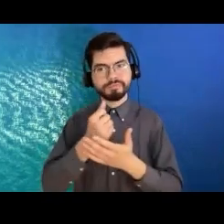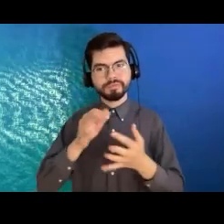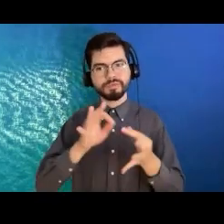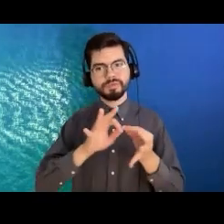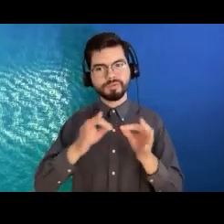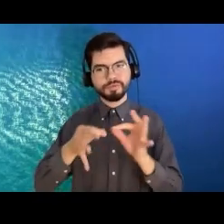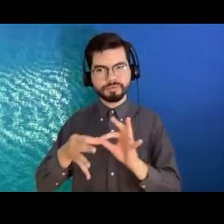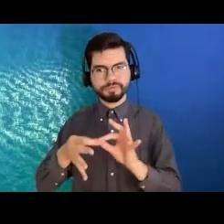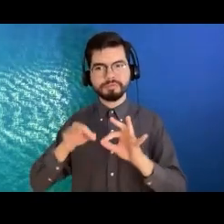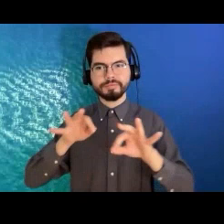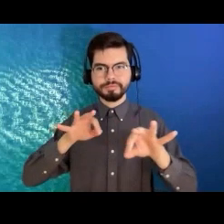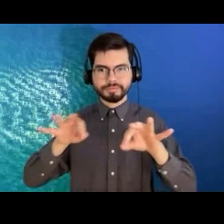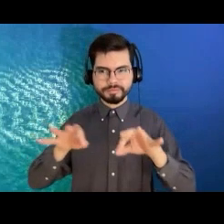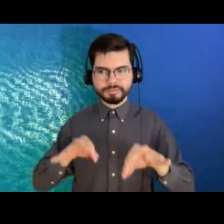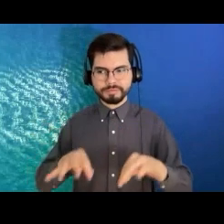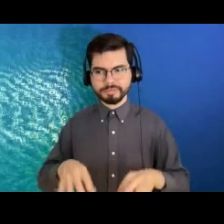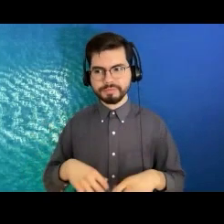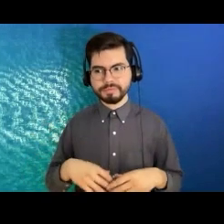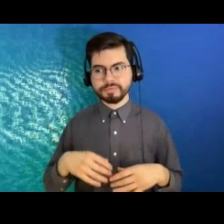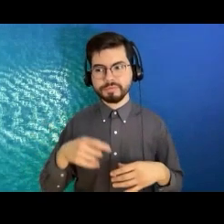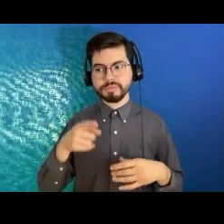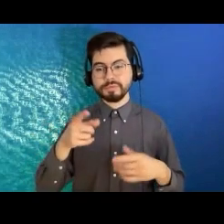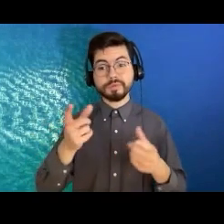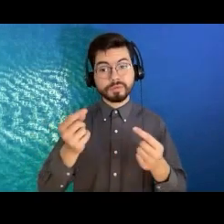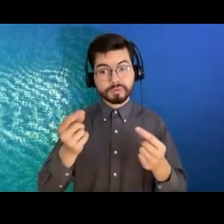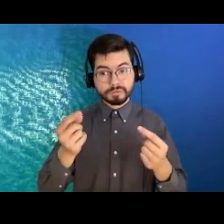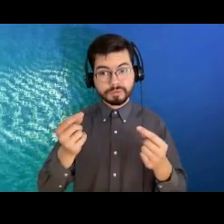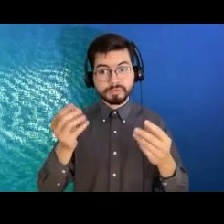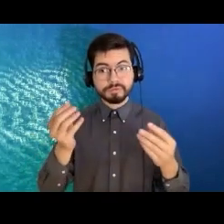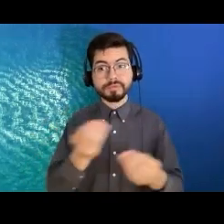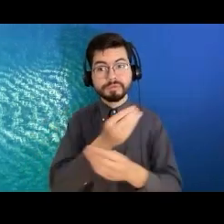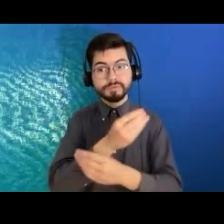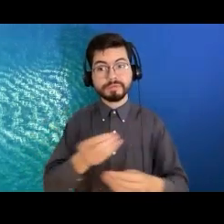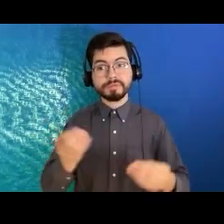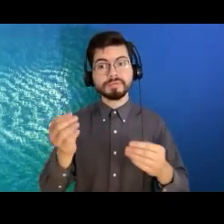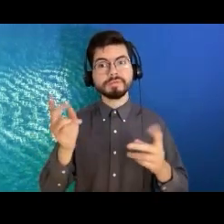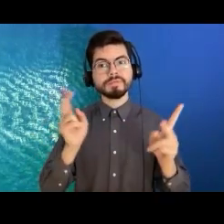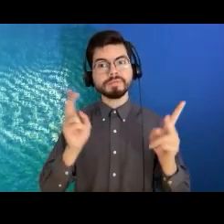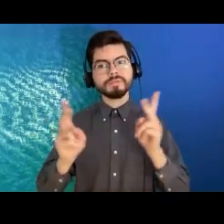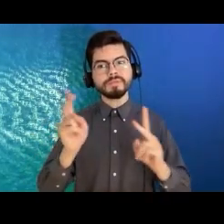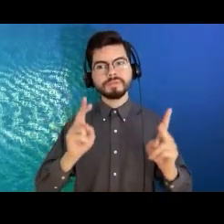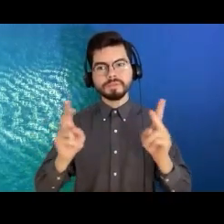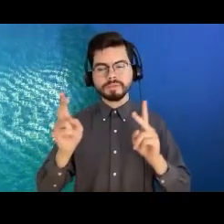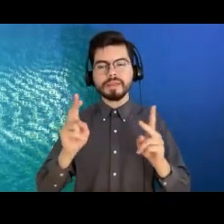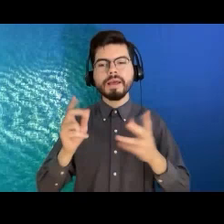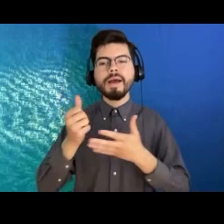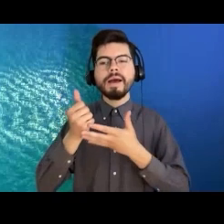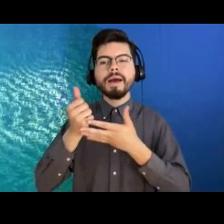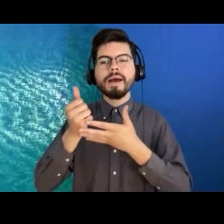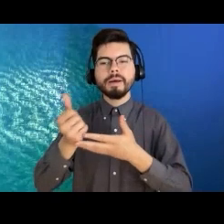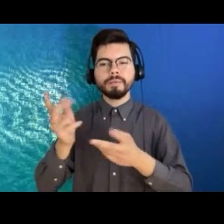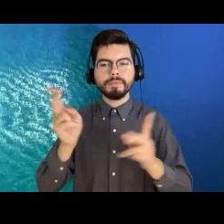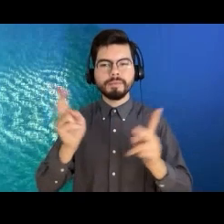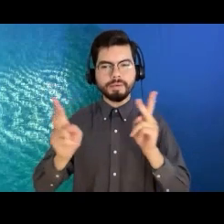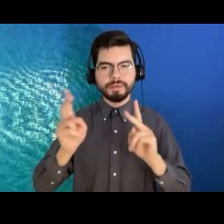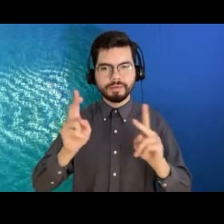doing is you're facilitating people making good memories. That's why they're here.